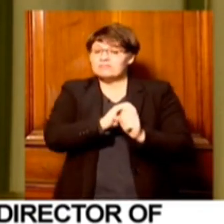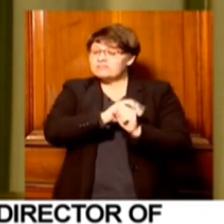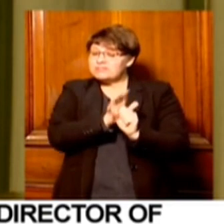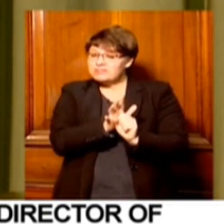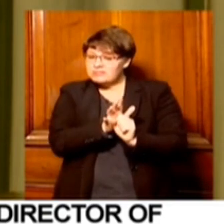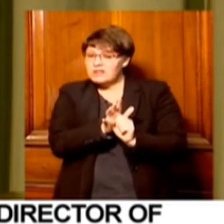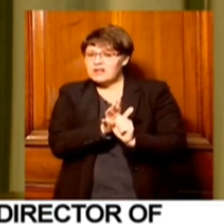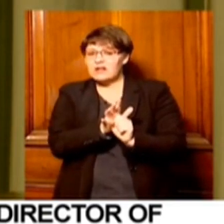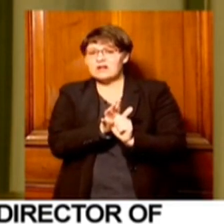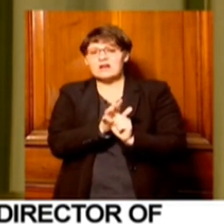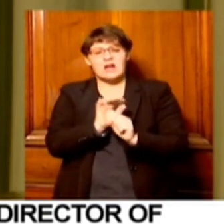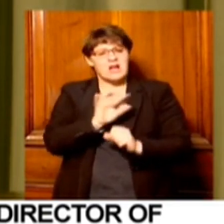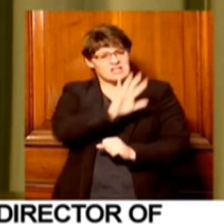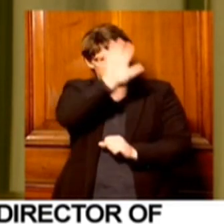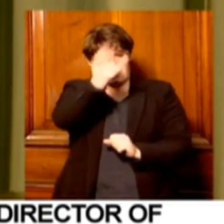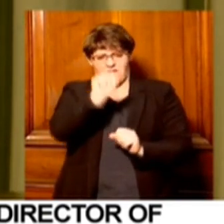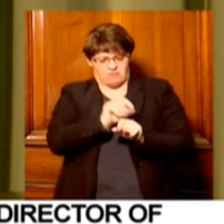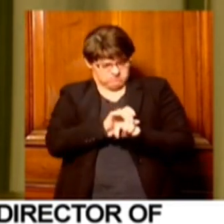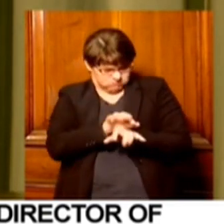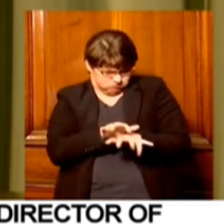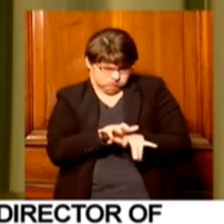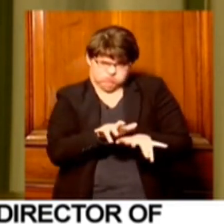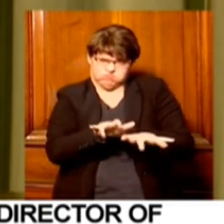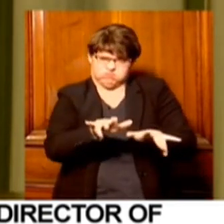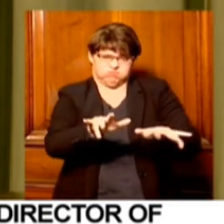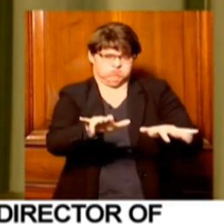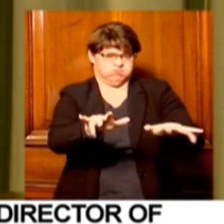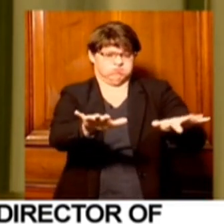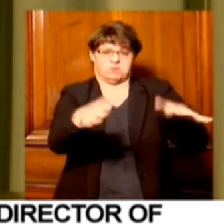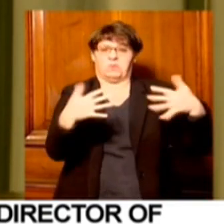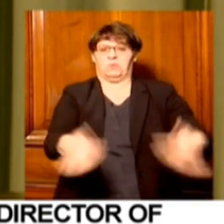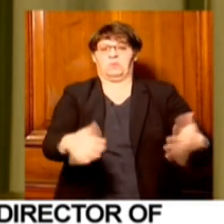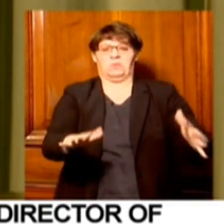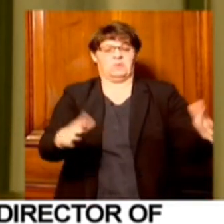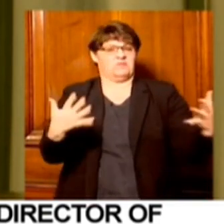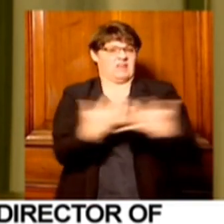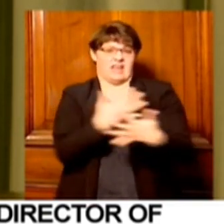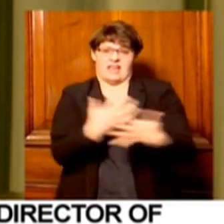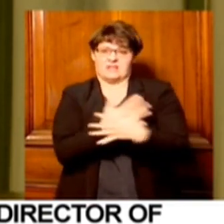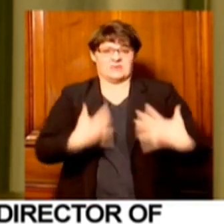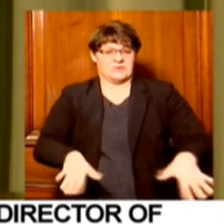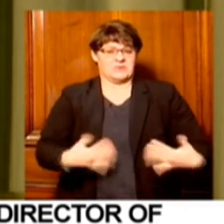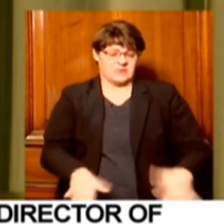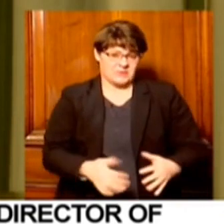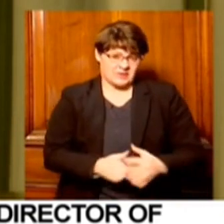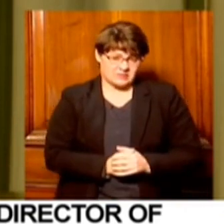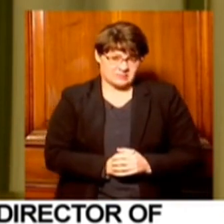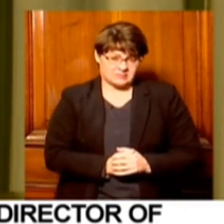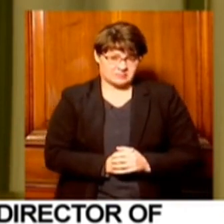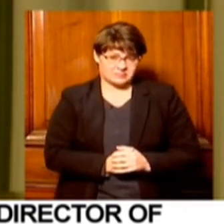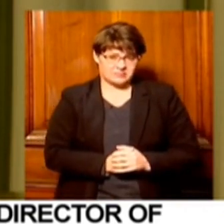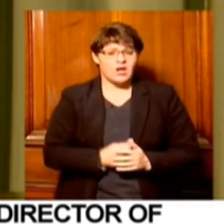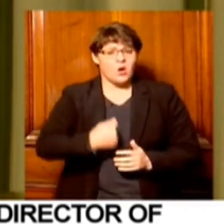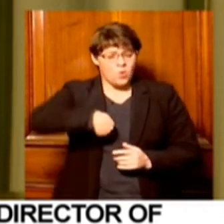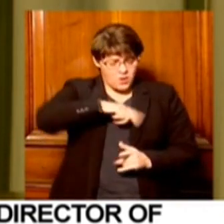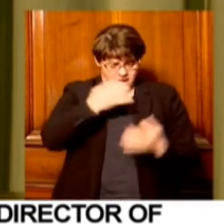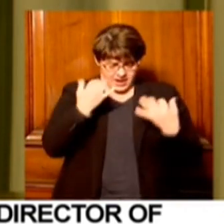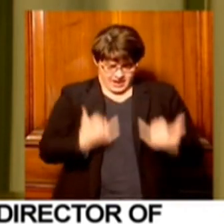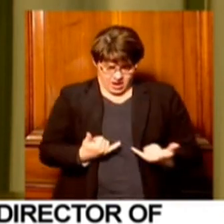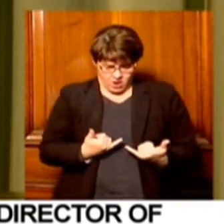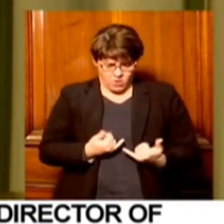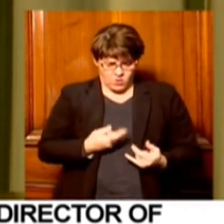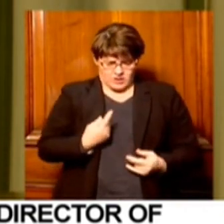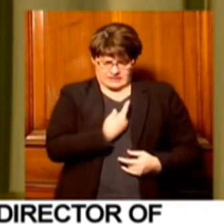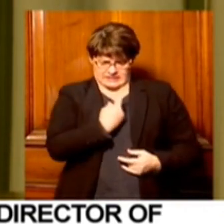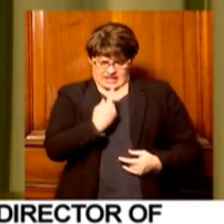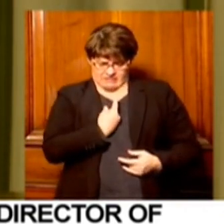is sweeping across our country at an alarming speed. The choices we have to make